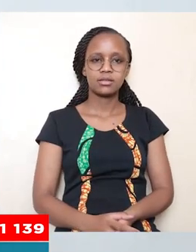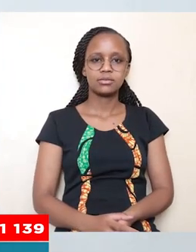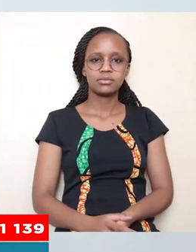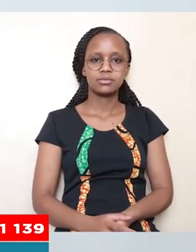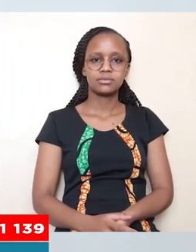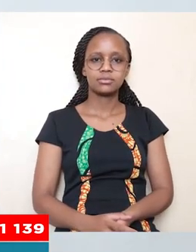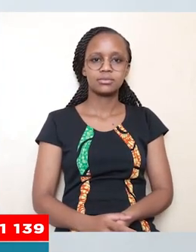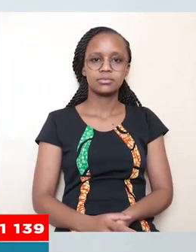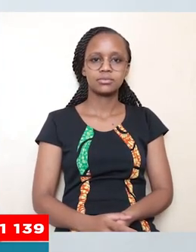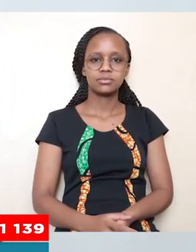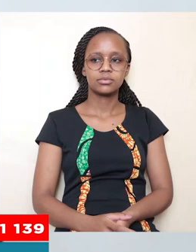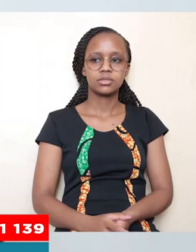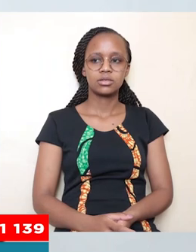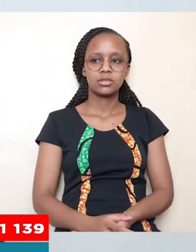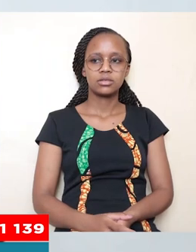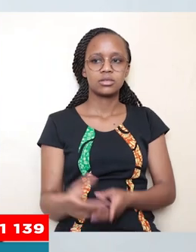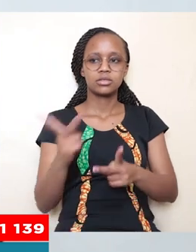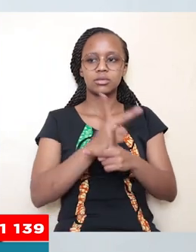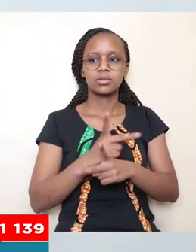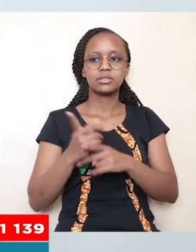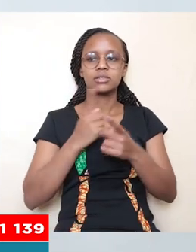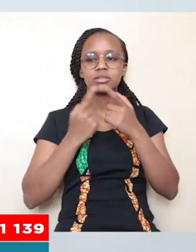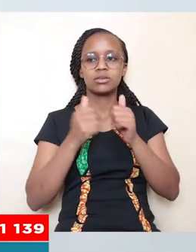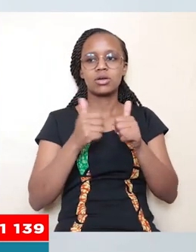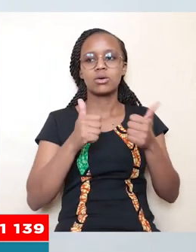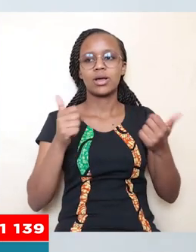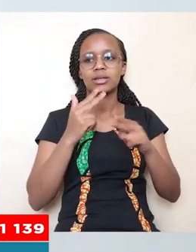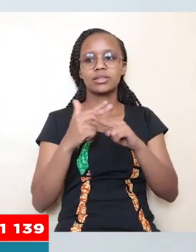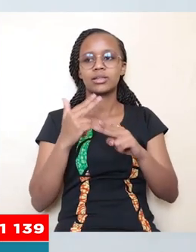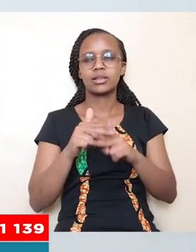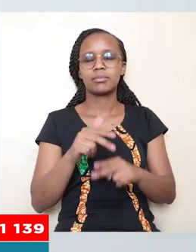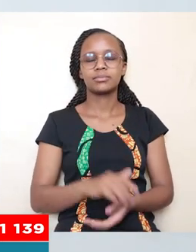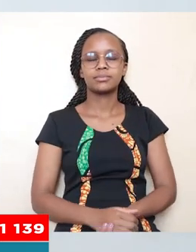To protect and speak well about his name.